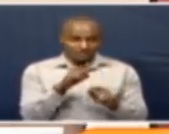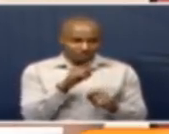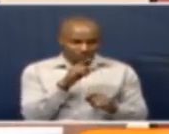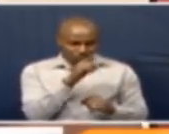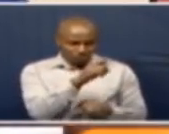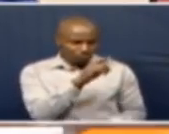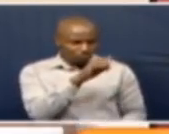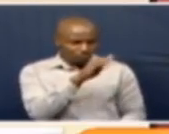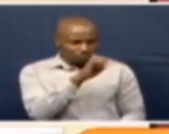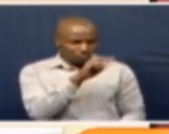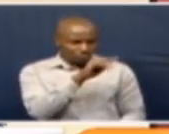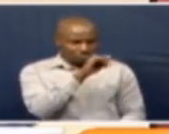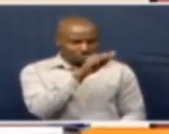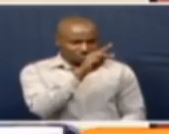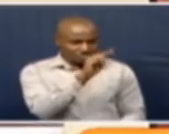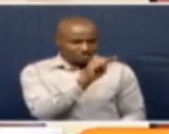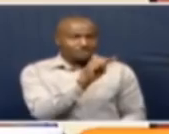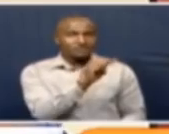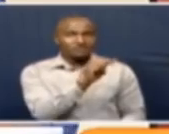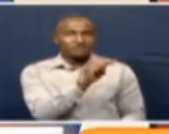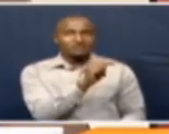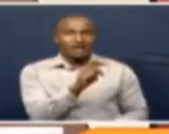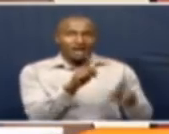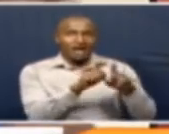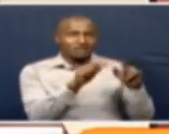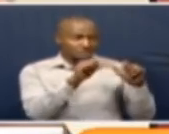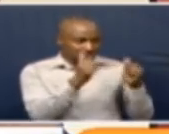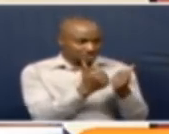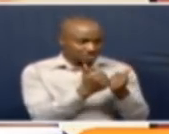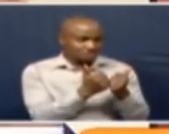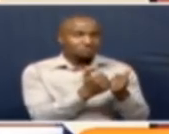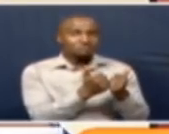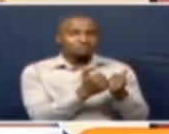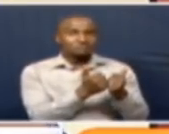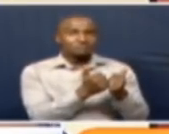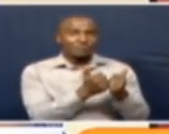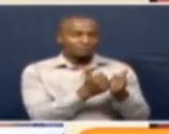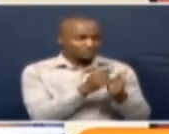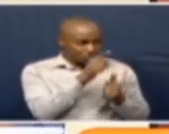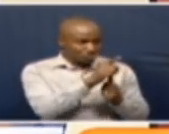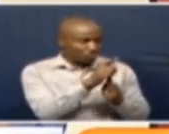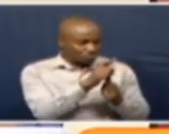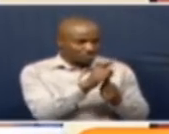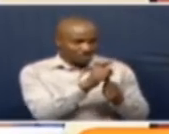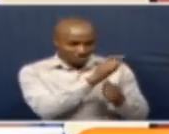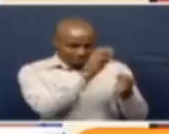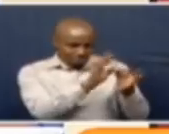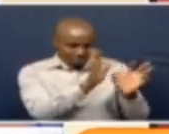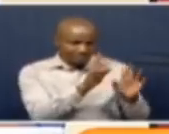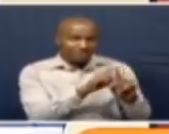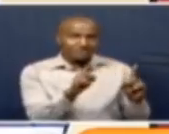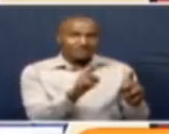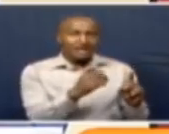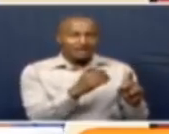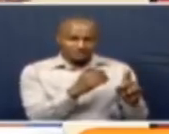as agency, you know, just redeeming really your bad image, and I'm not saying you as your agency, but the